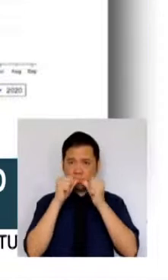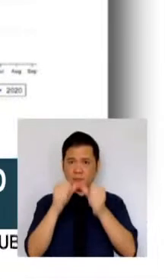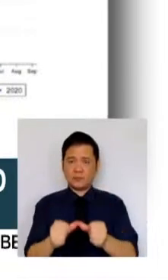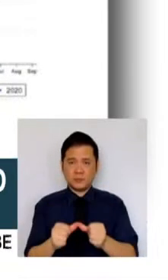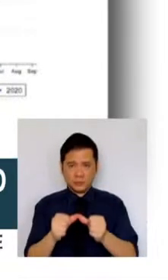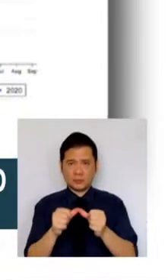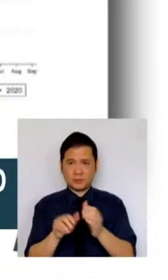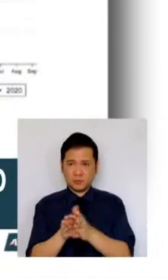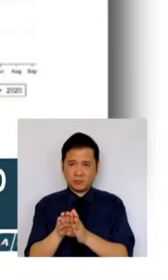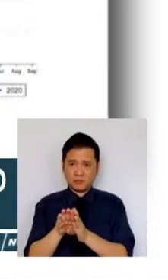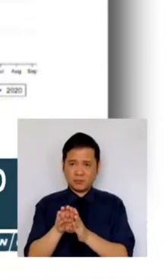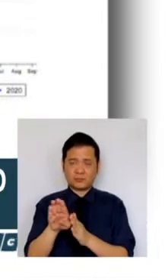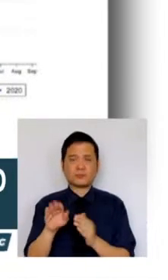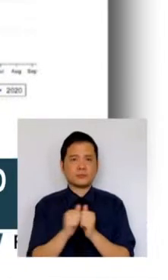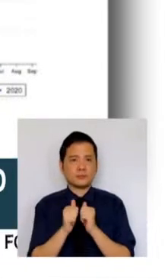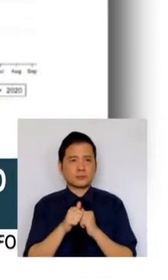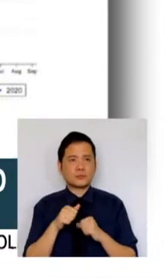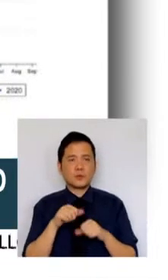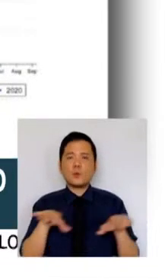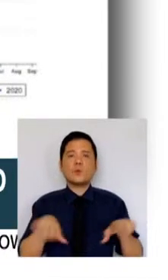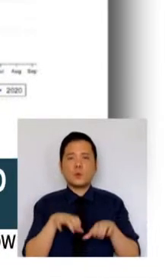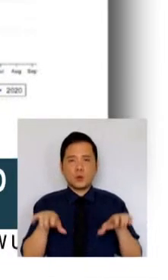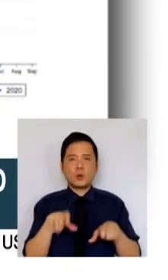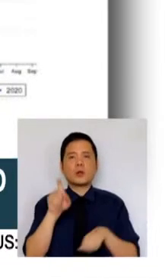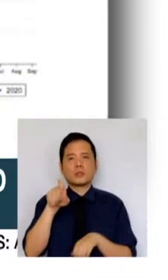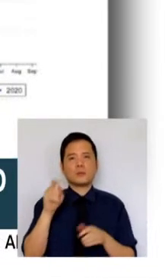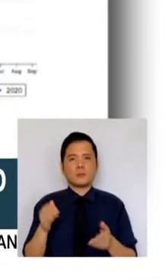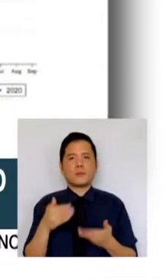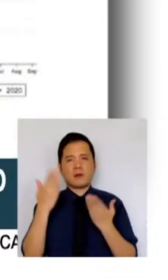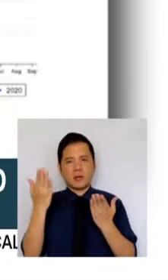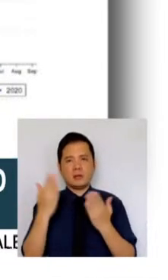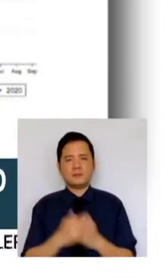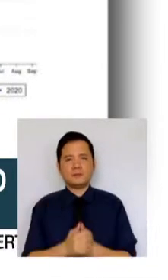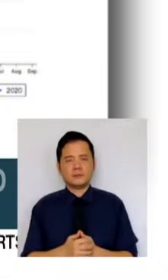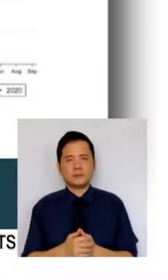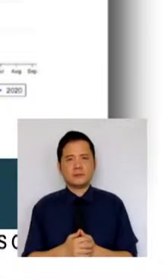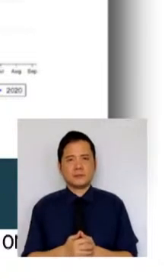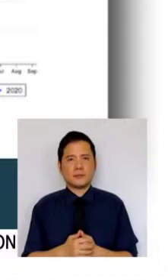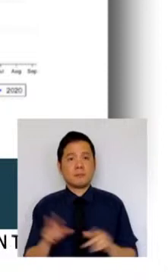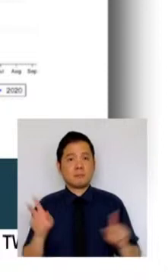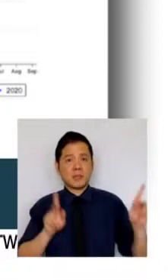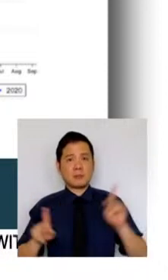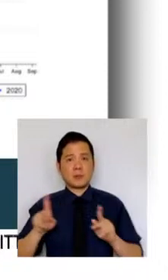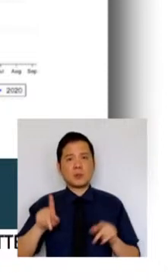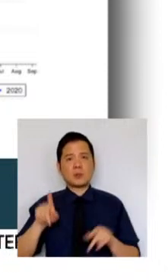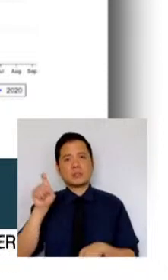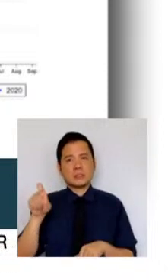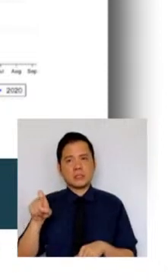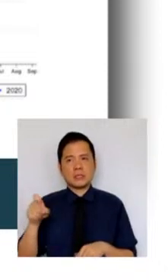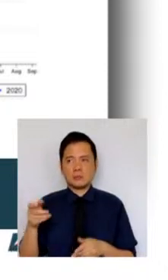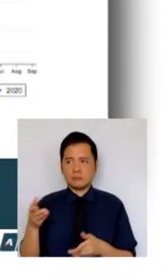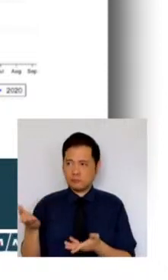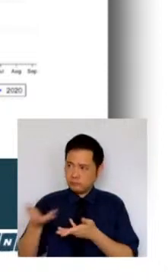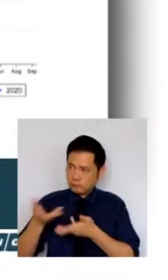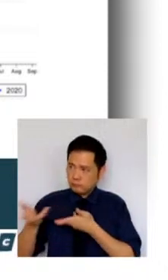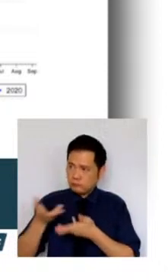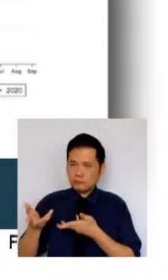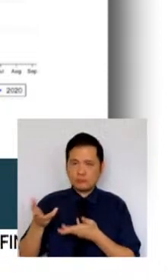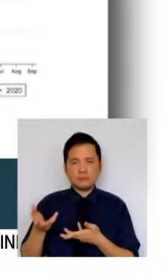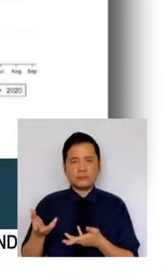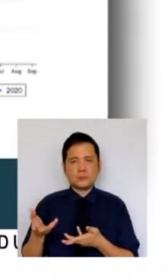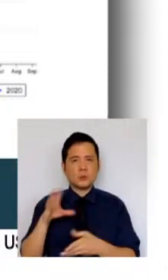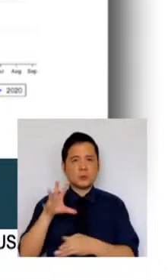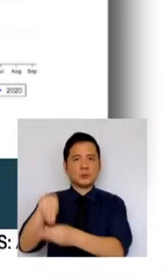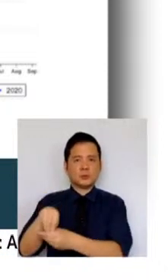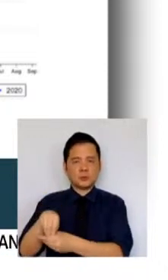rise in productivity, and that comes from this human capital. And if we don't if that human capital is